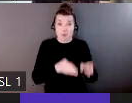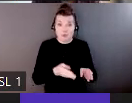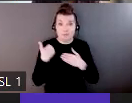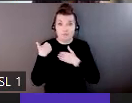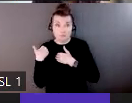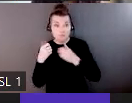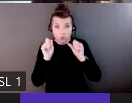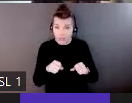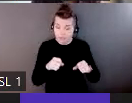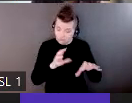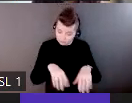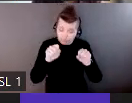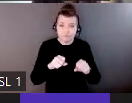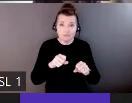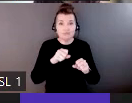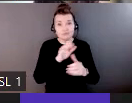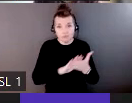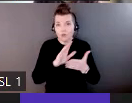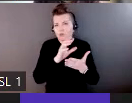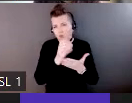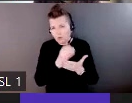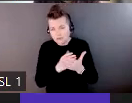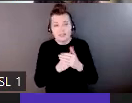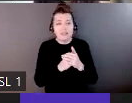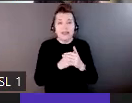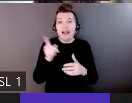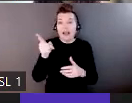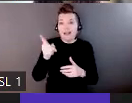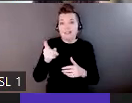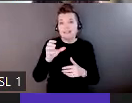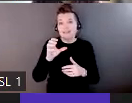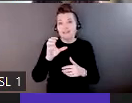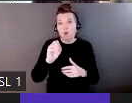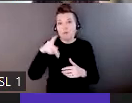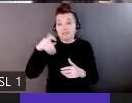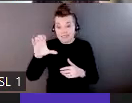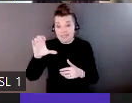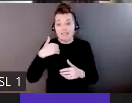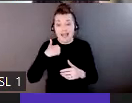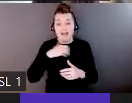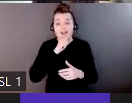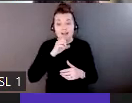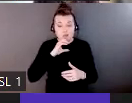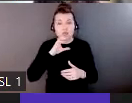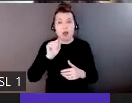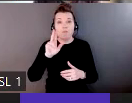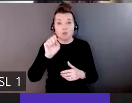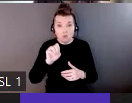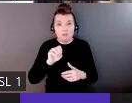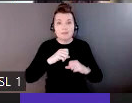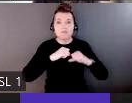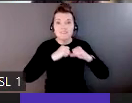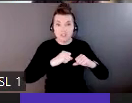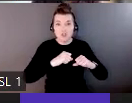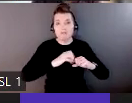create, Ontario Police College has an elder abuse investigations course. And in that is higher level advanced training,